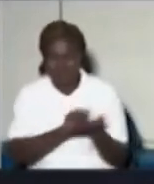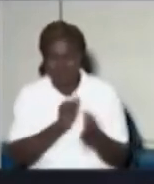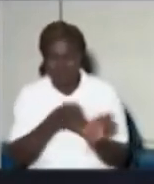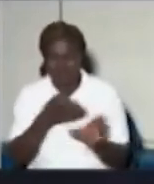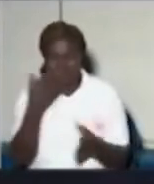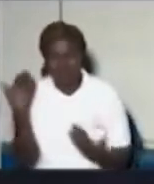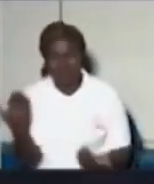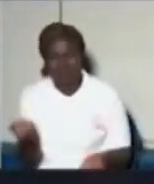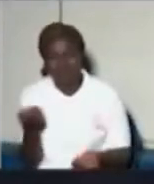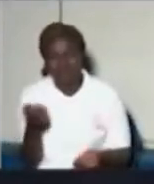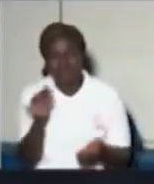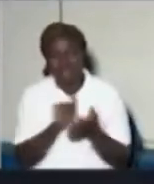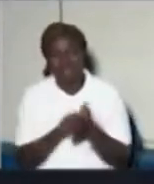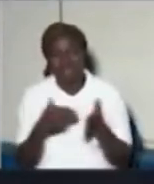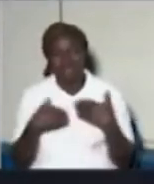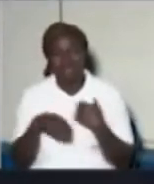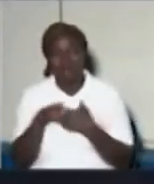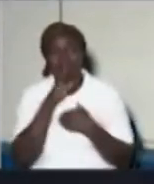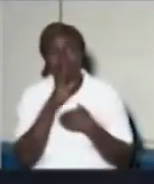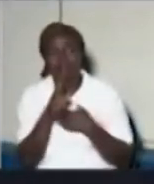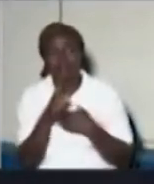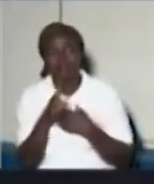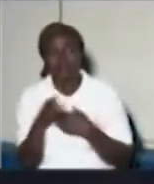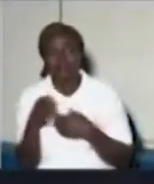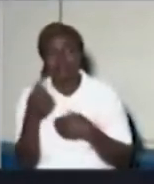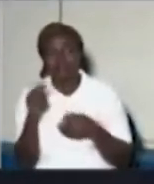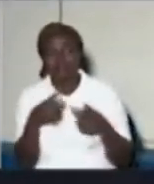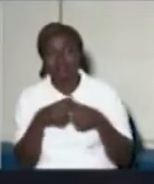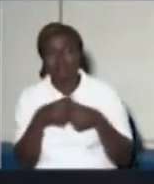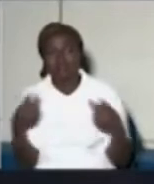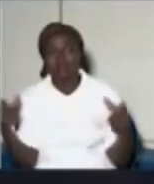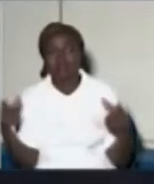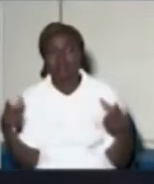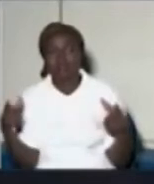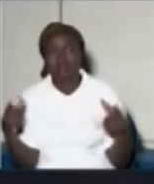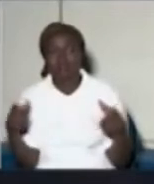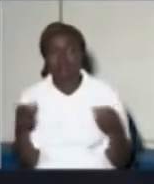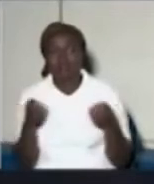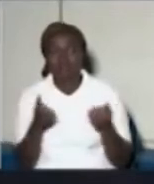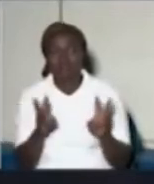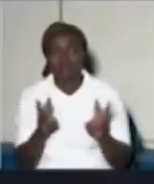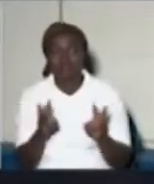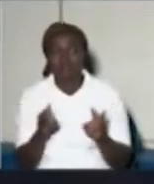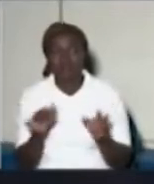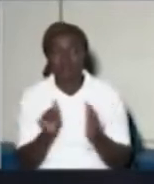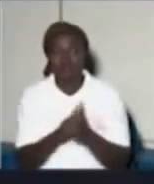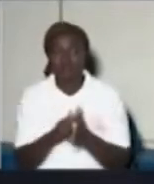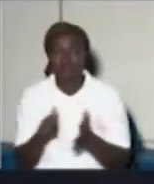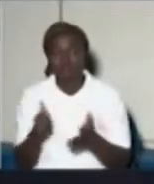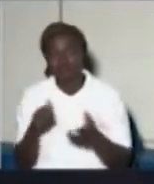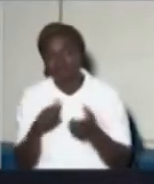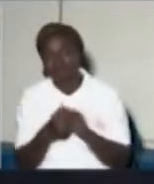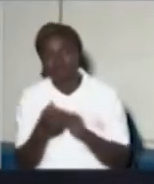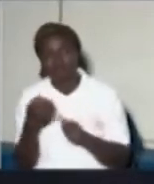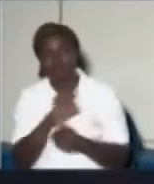That has been the greatest avenue that the resources of this nation have been frittered